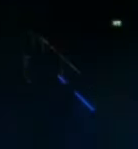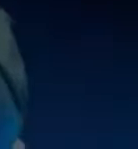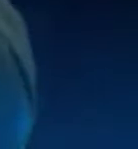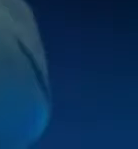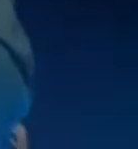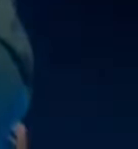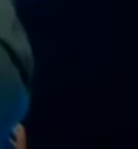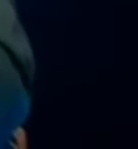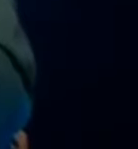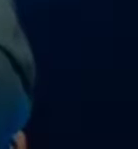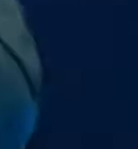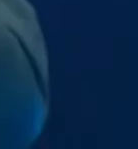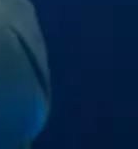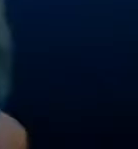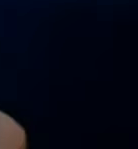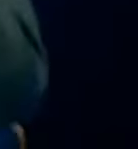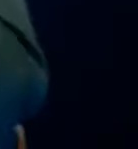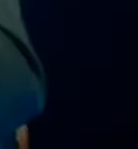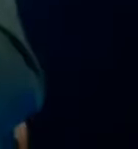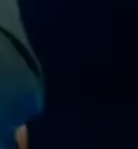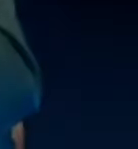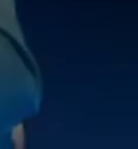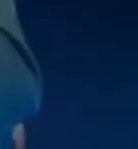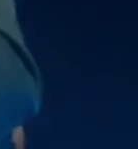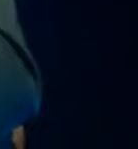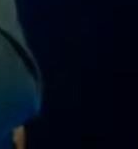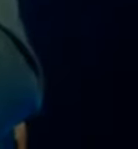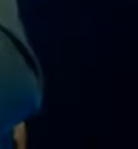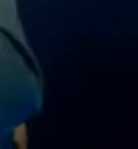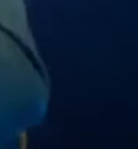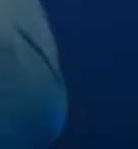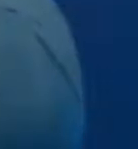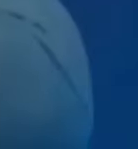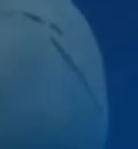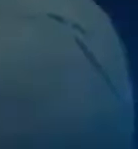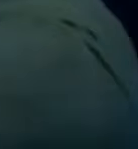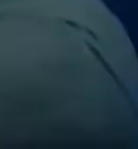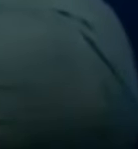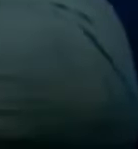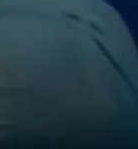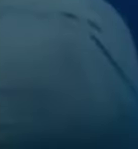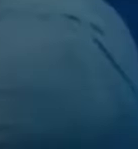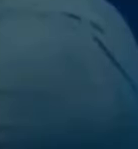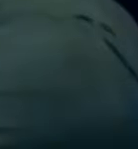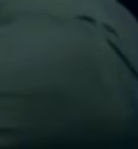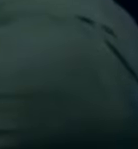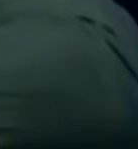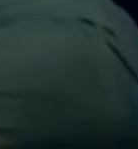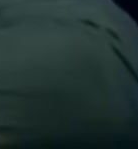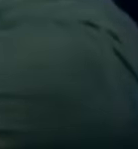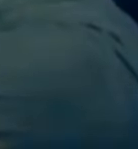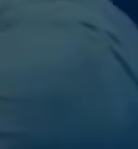that God just chose me. He just decided to choose me and then make it happen. So, and I also want to thank God